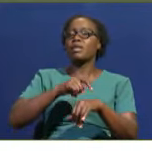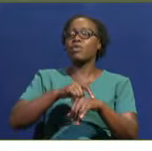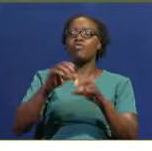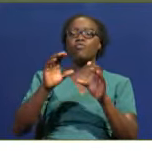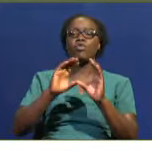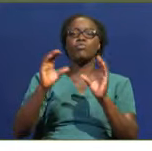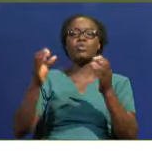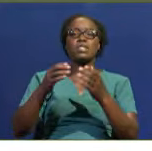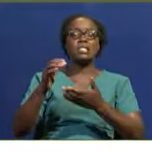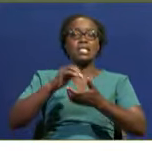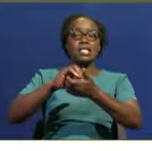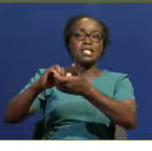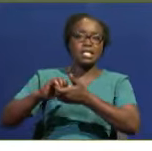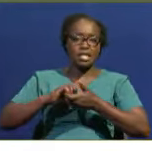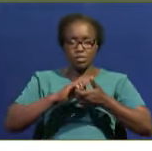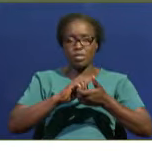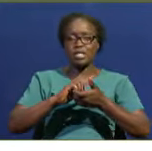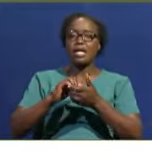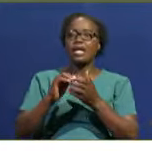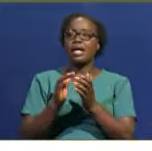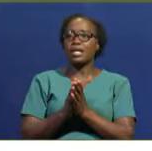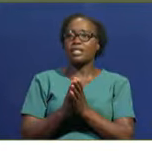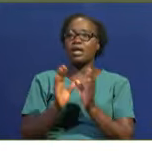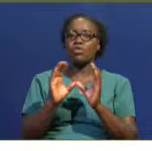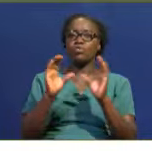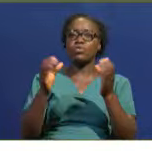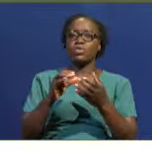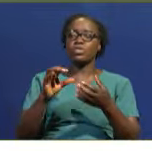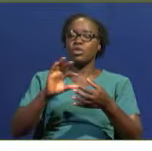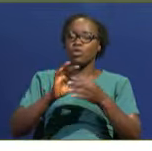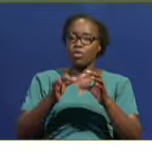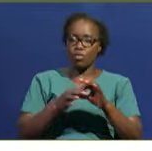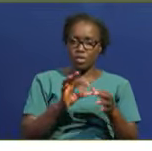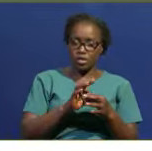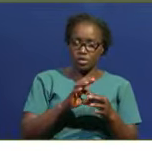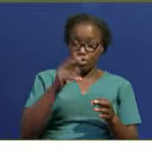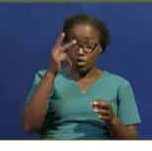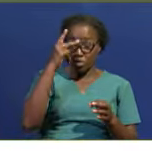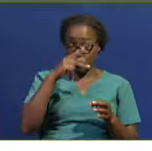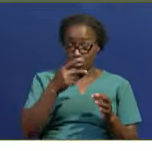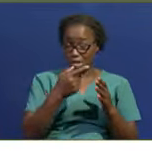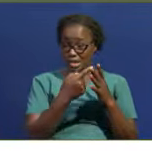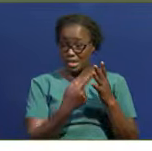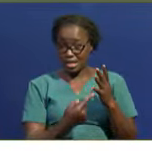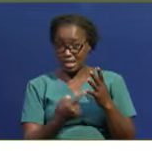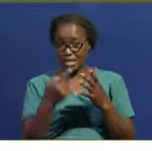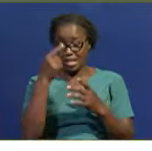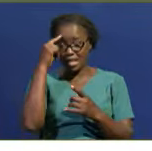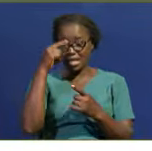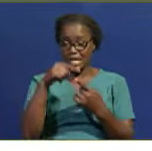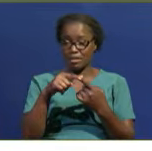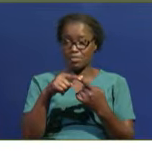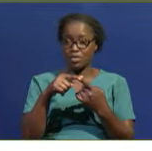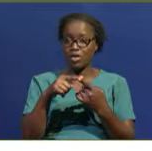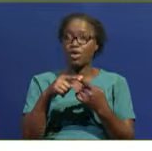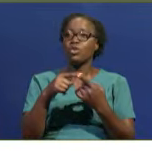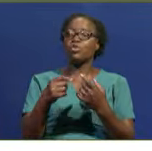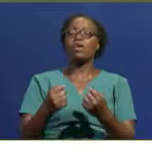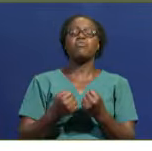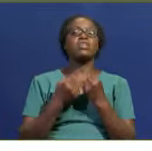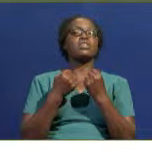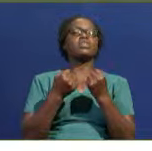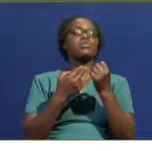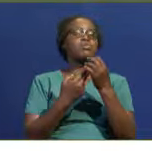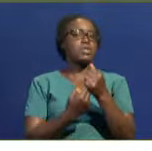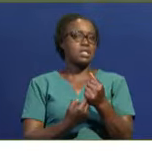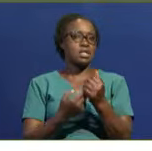community engagement and community cooperation. These policies are designed to forge a strong